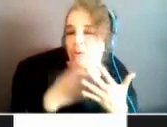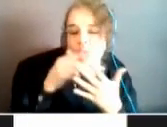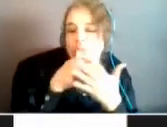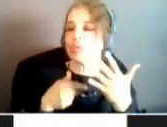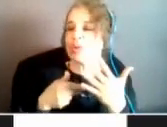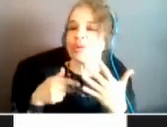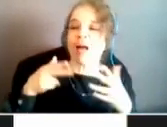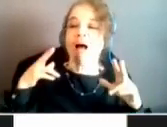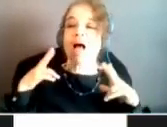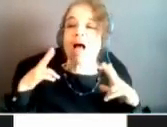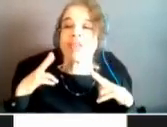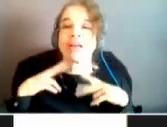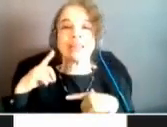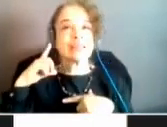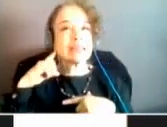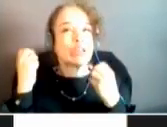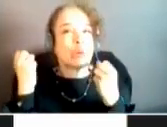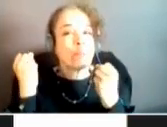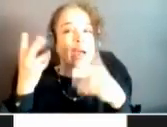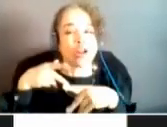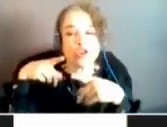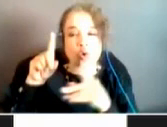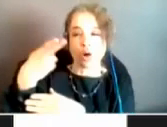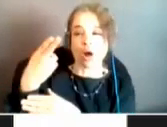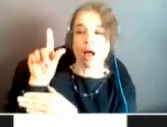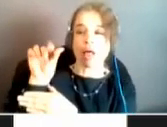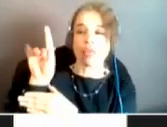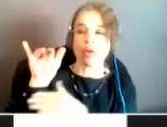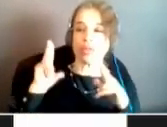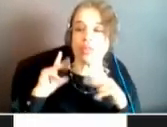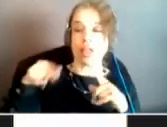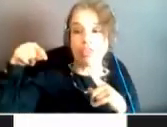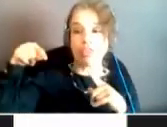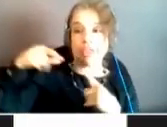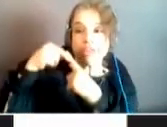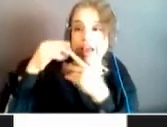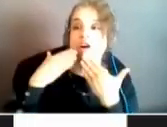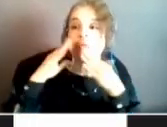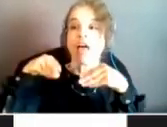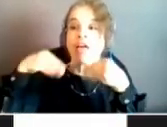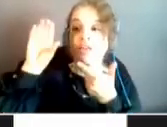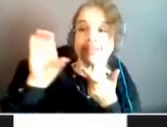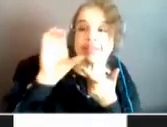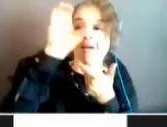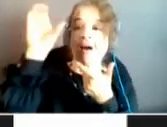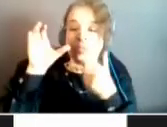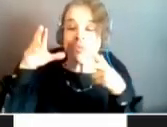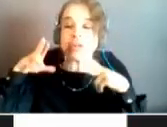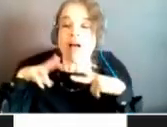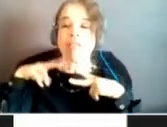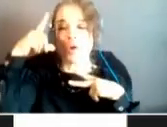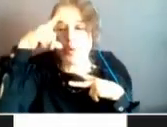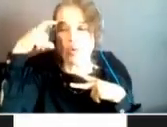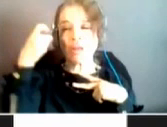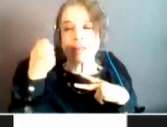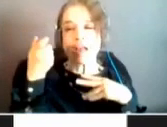know, holidays, I heard this many times, especially this particular Thanksgiving and Christmas holiday, because there